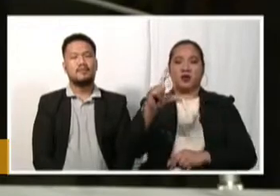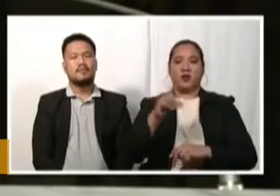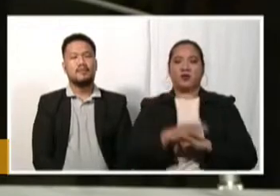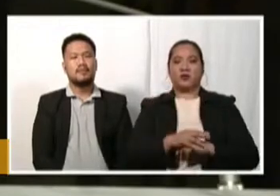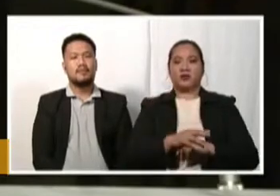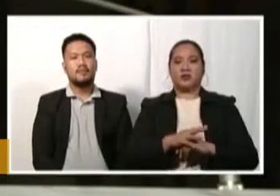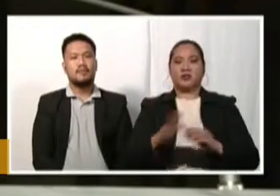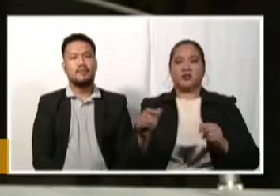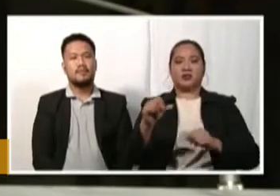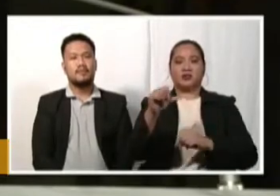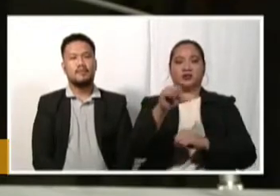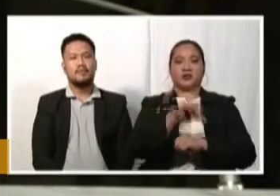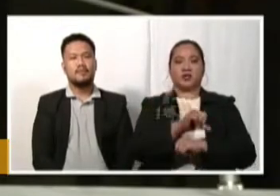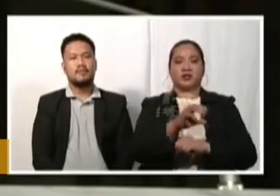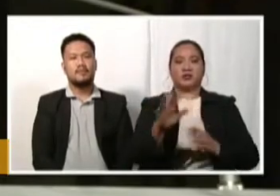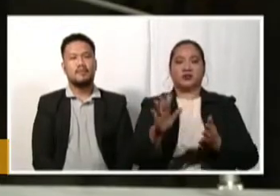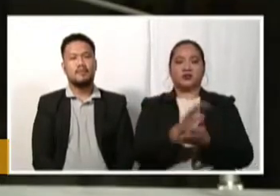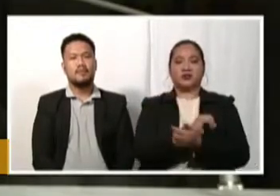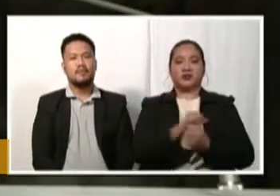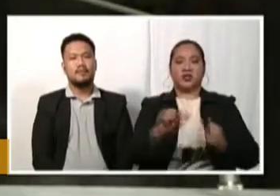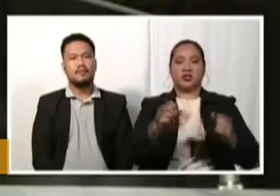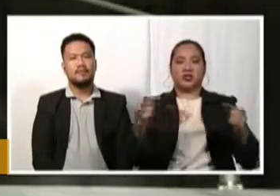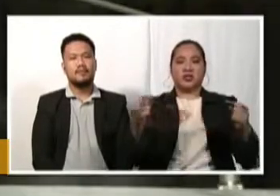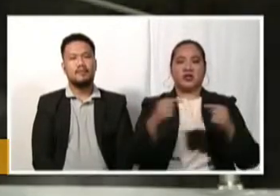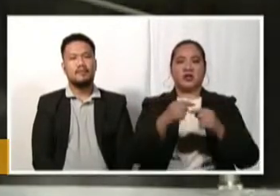the enemy.